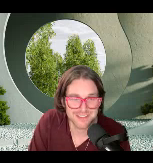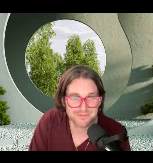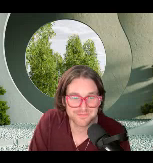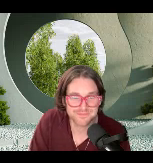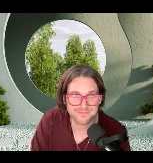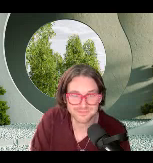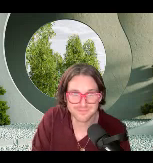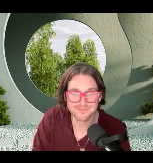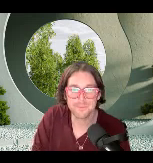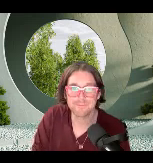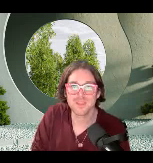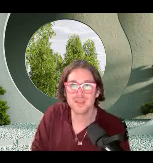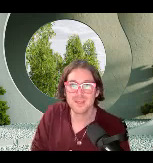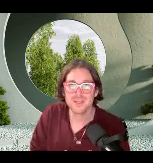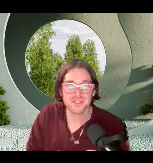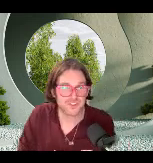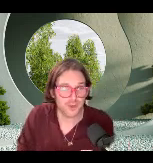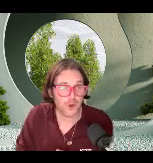design process.